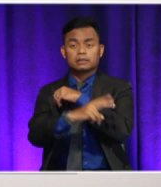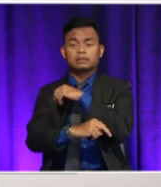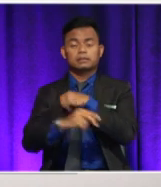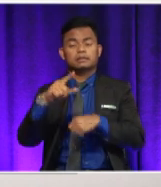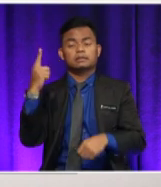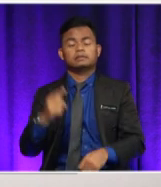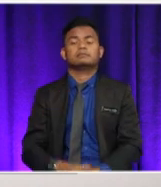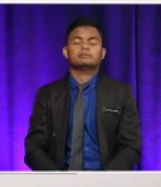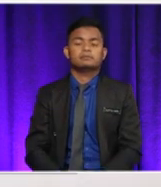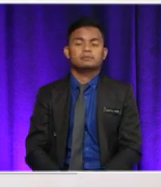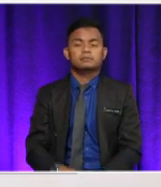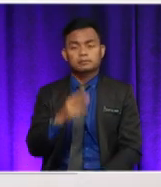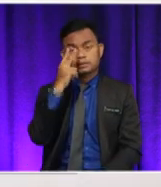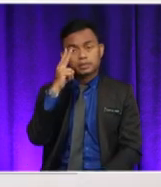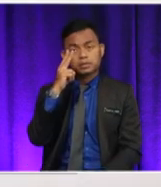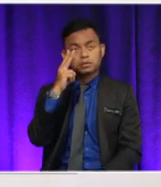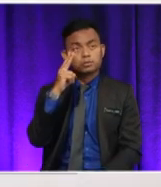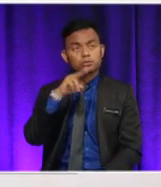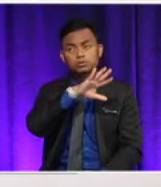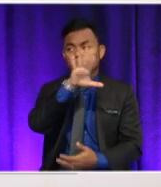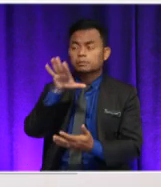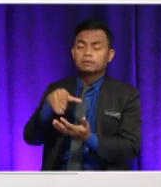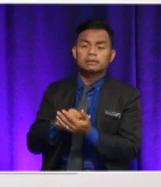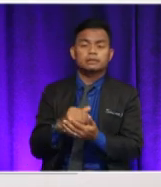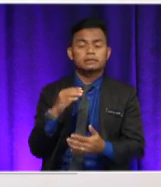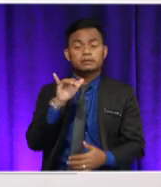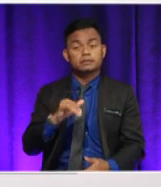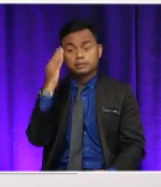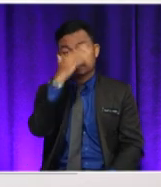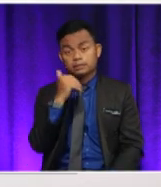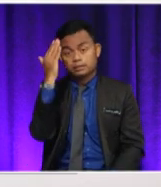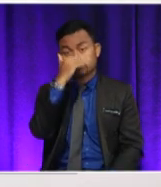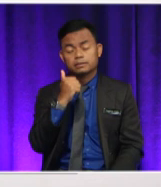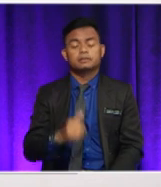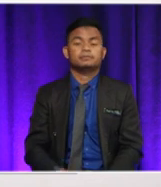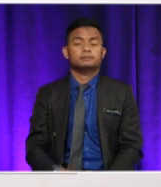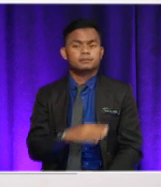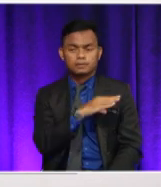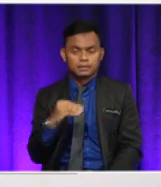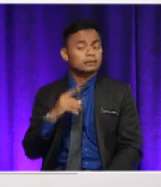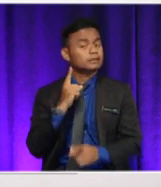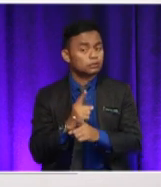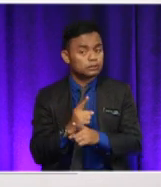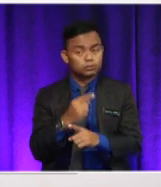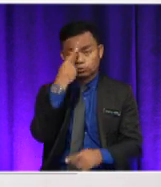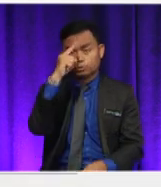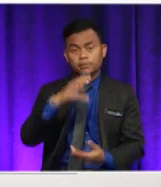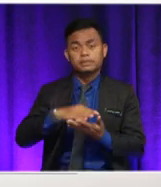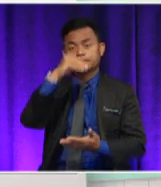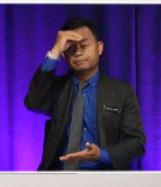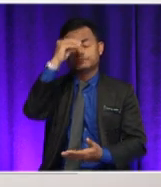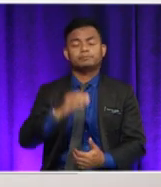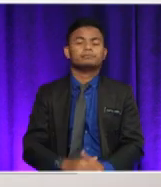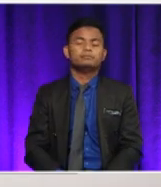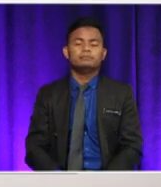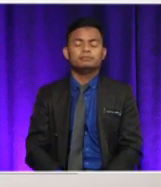get to appreciate things, people, culture, and of course, for you to learn as well, right? Okay,